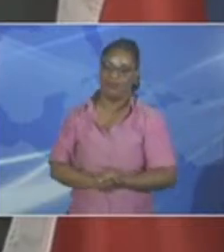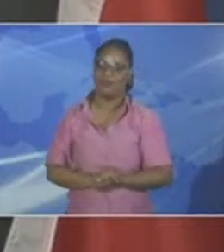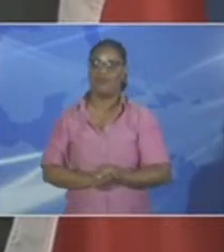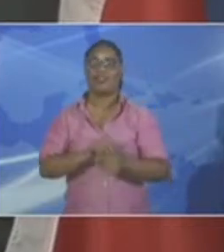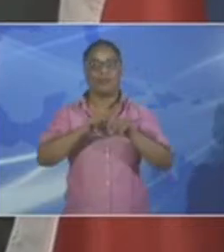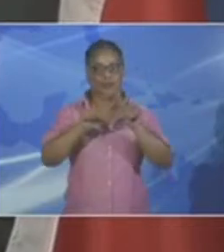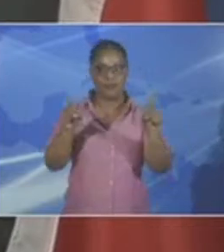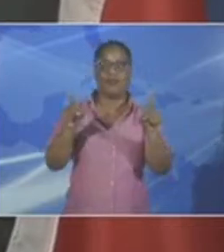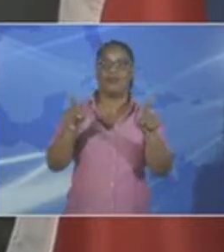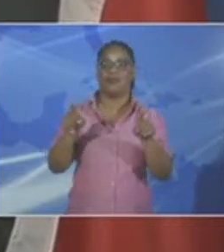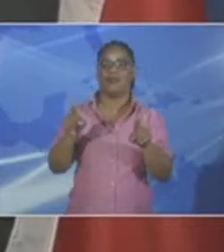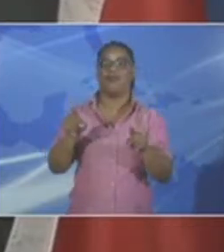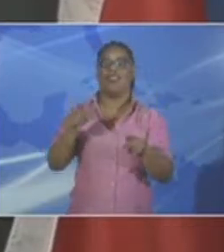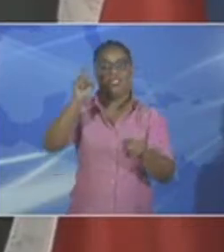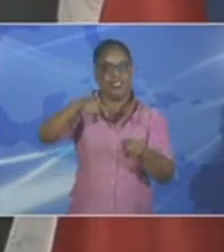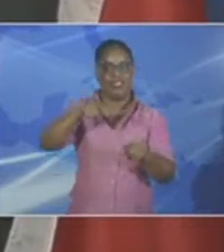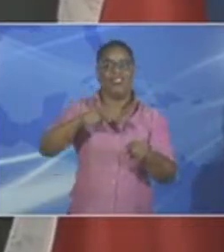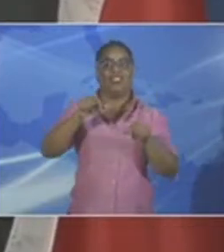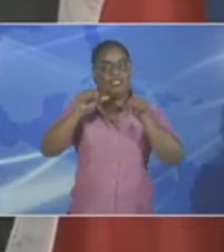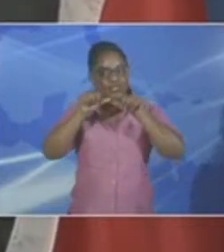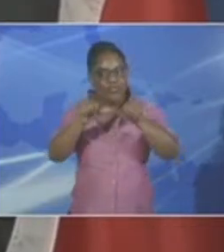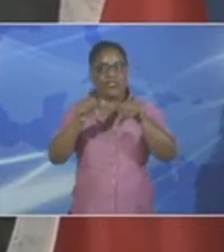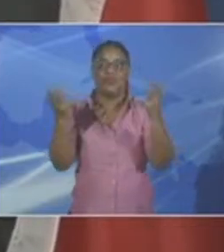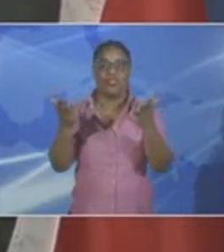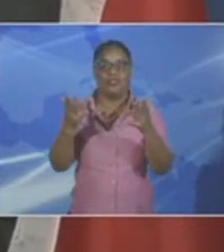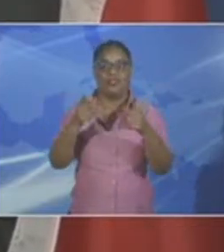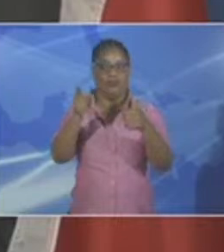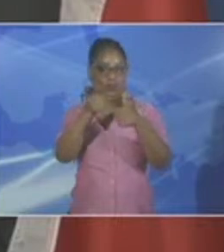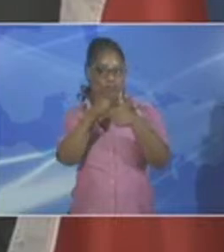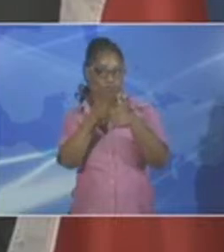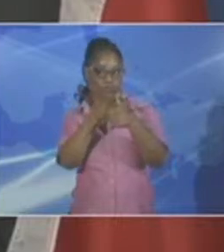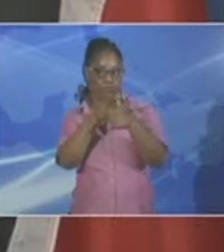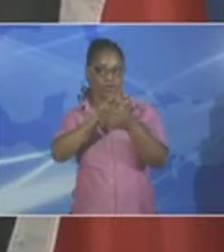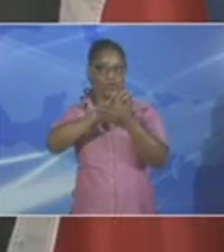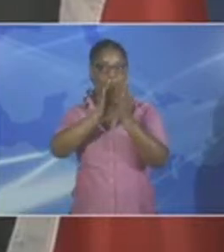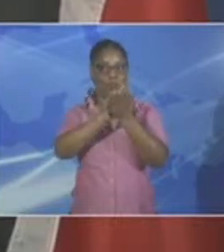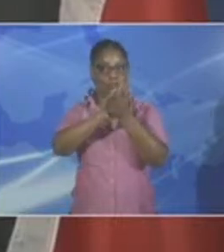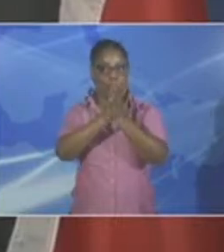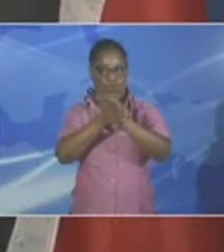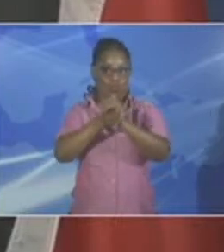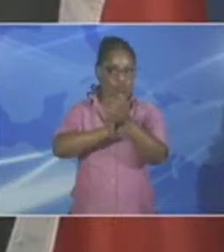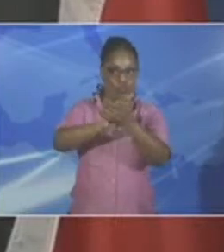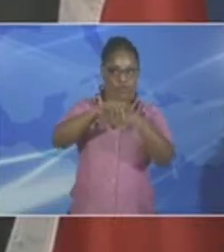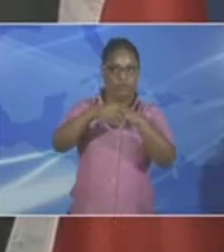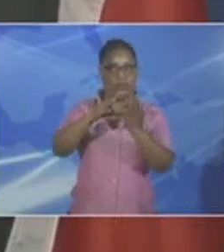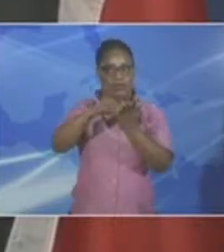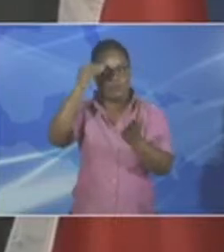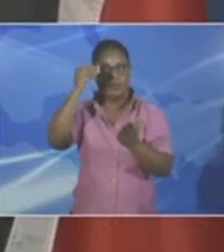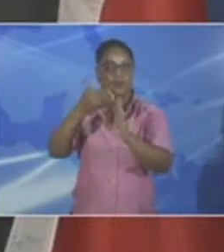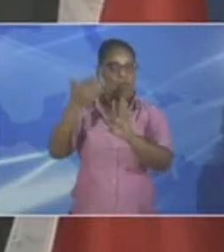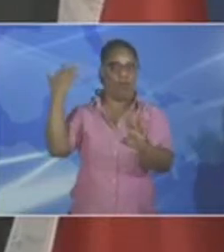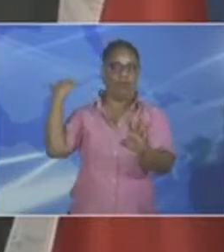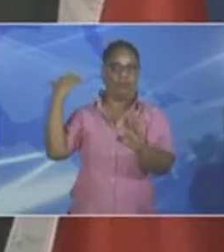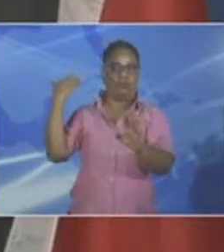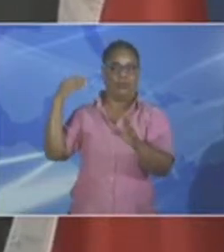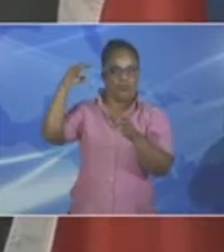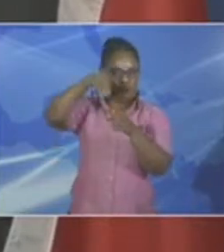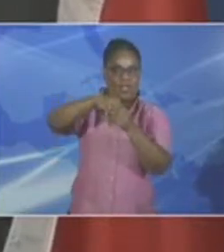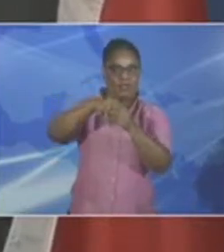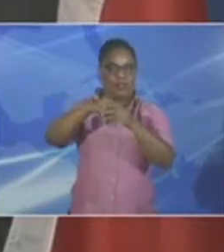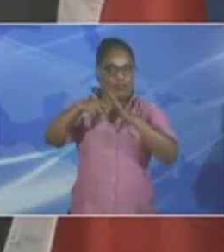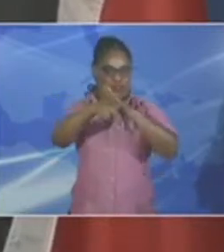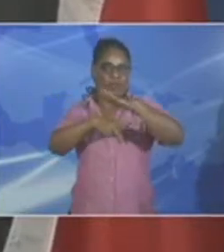to keep washing our hands, as we were taught in primary school many, many years ago, to keep